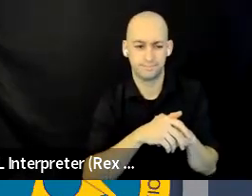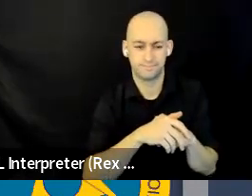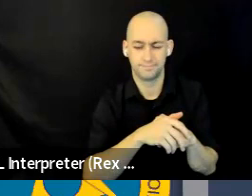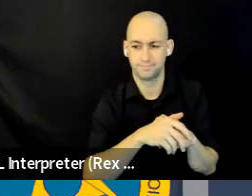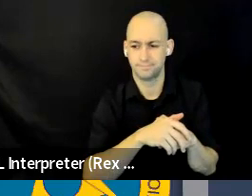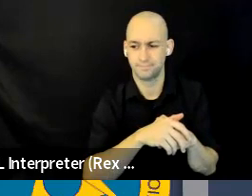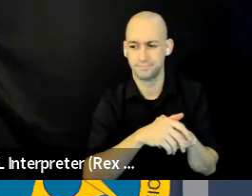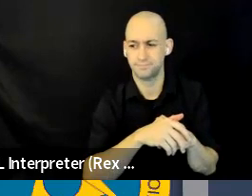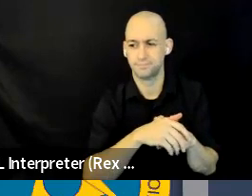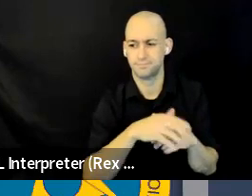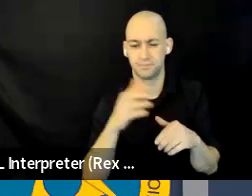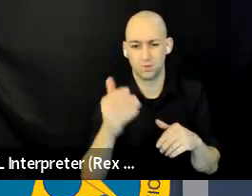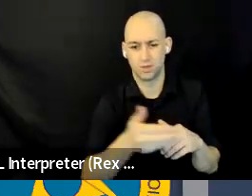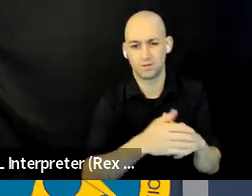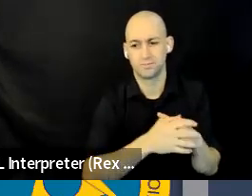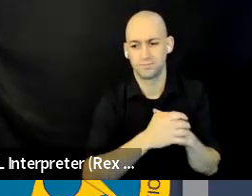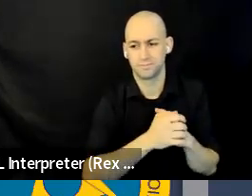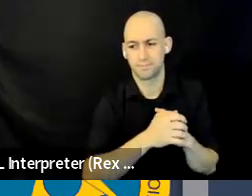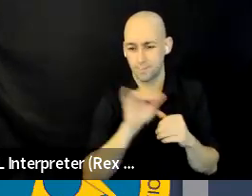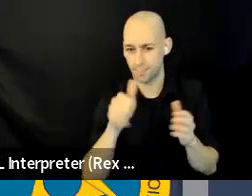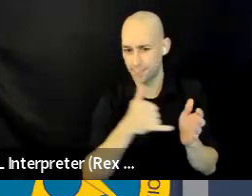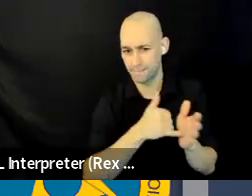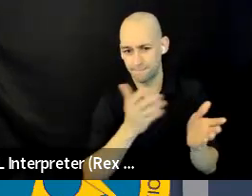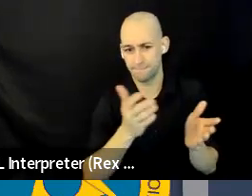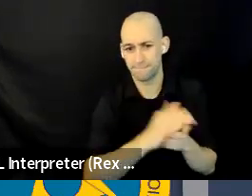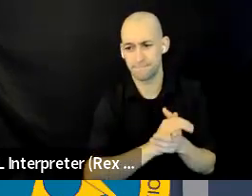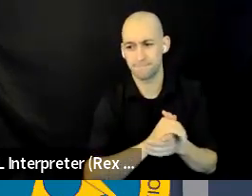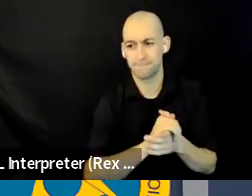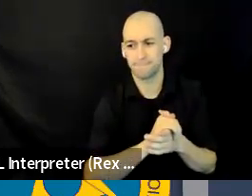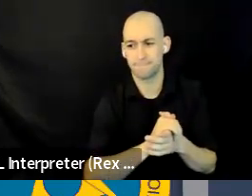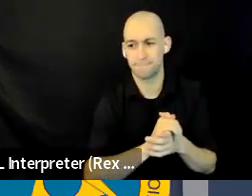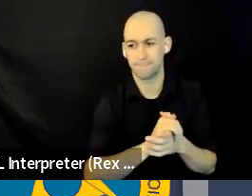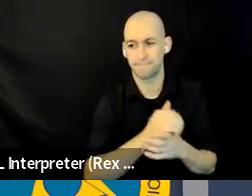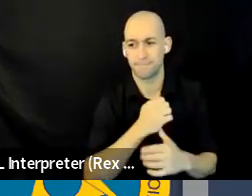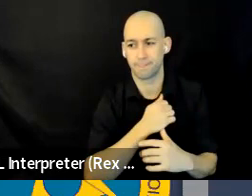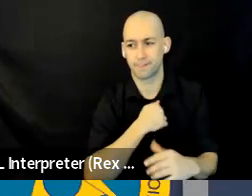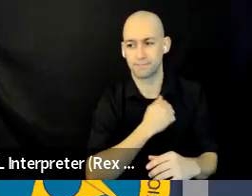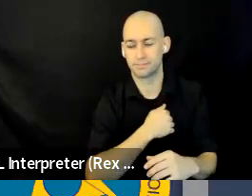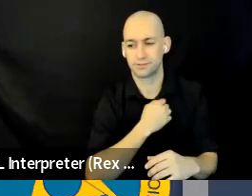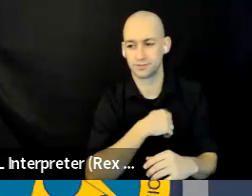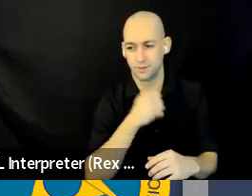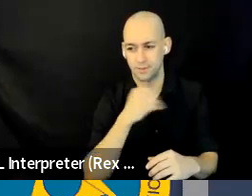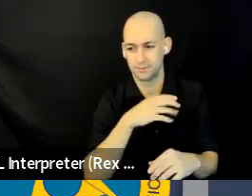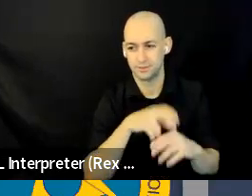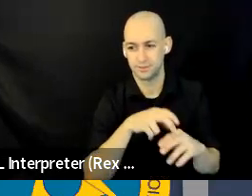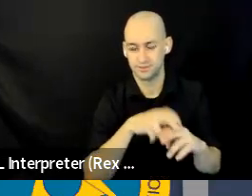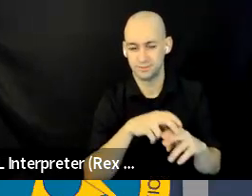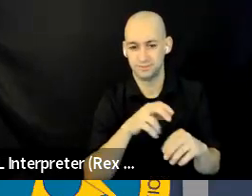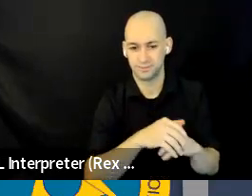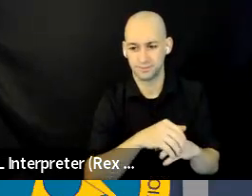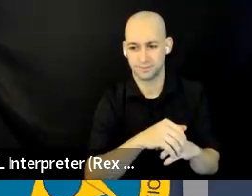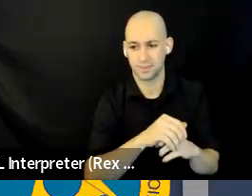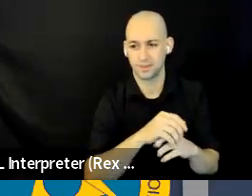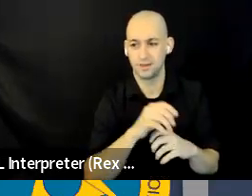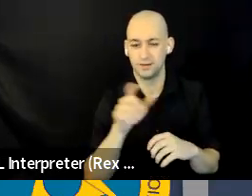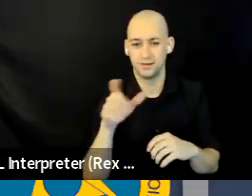You're welcome. Is that it? Ah, I apologize, Madam Chair. he has Commissioner